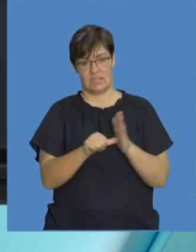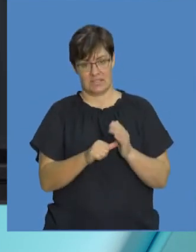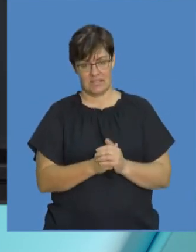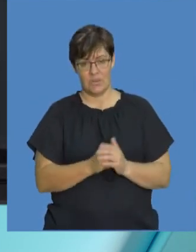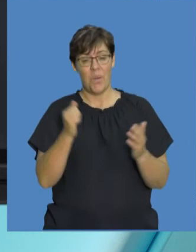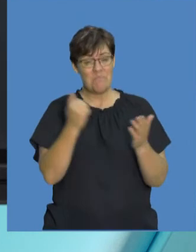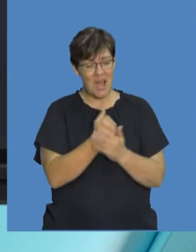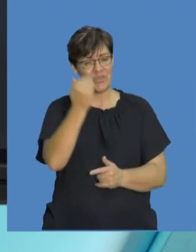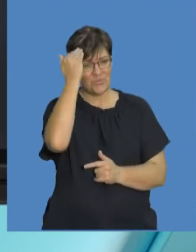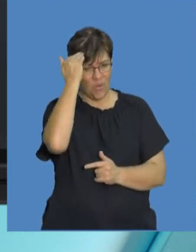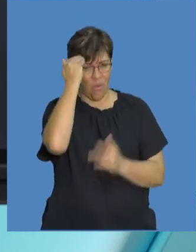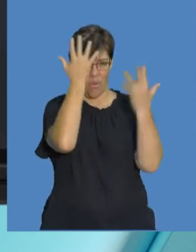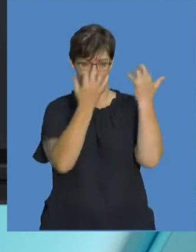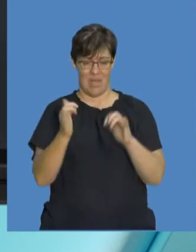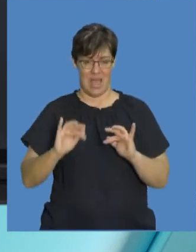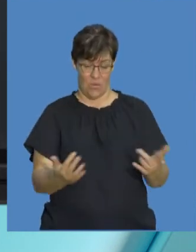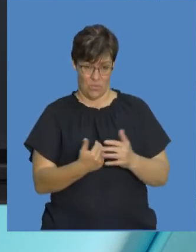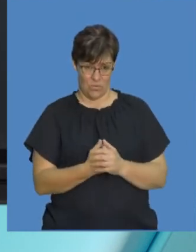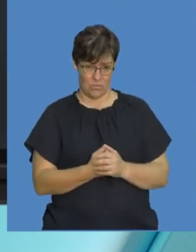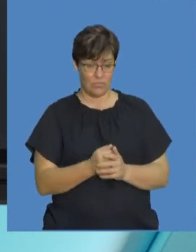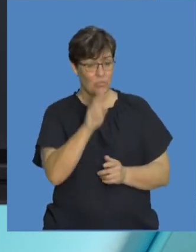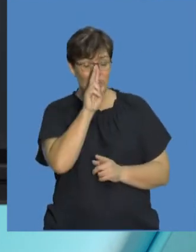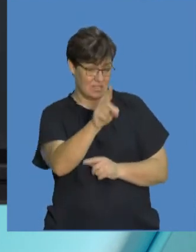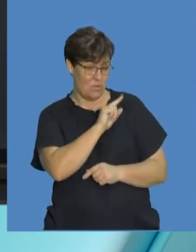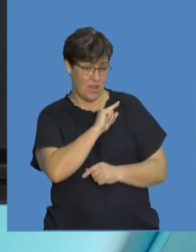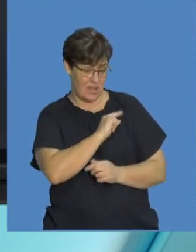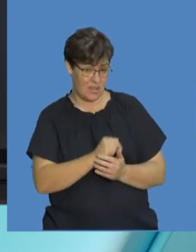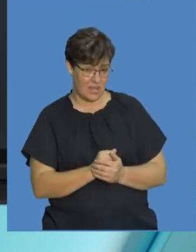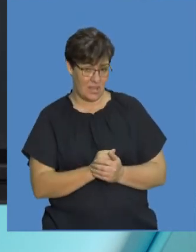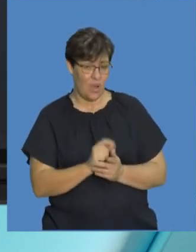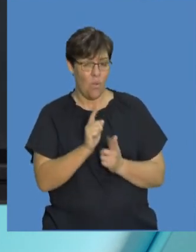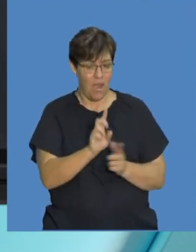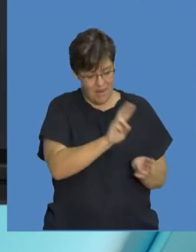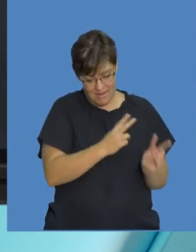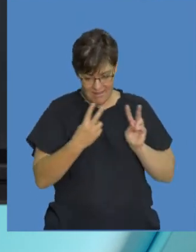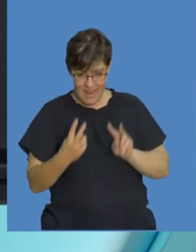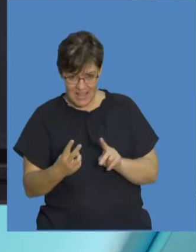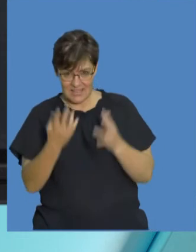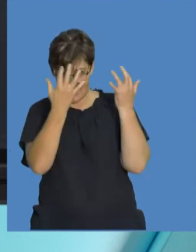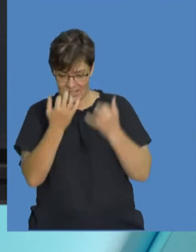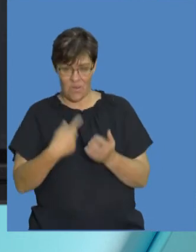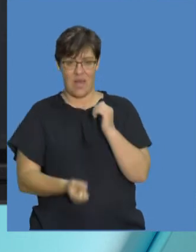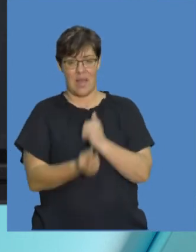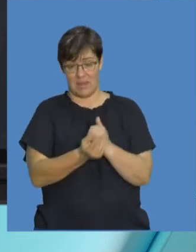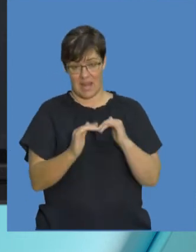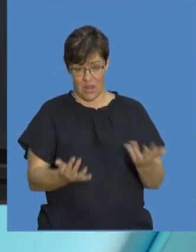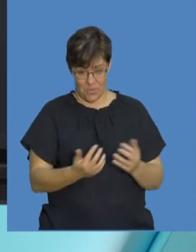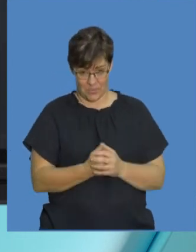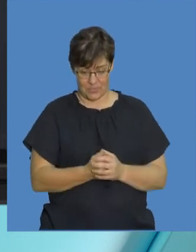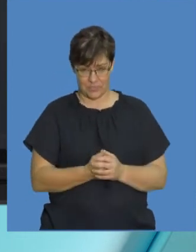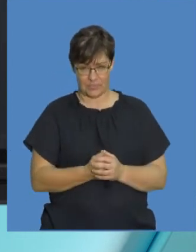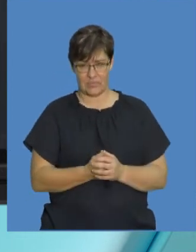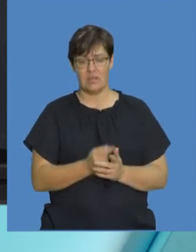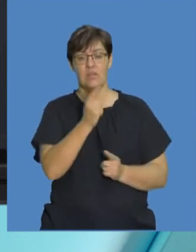importance. You must know this calculation. You're going to see why. It's going to lead into the next calculation.